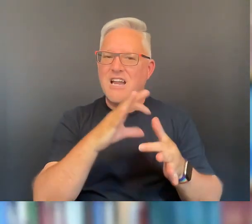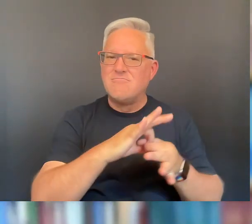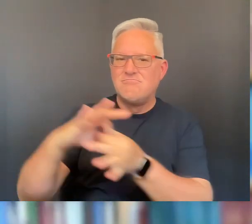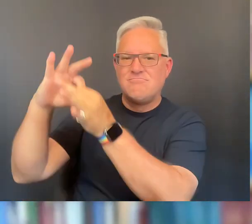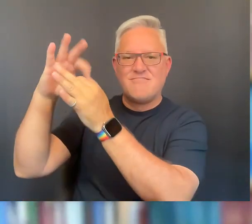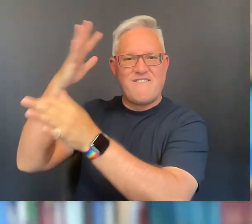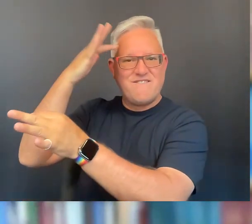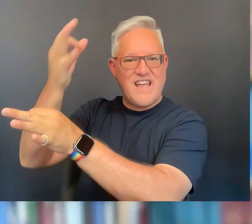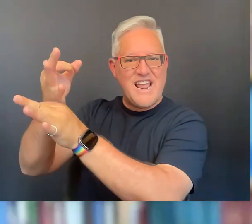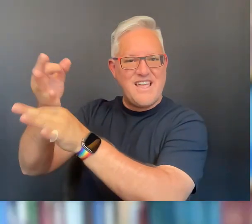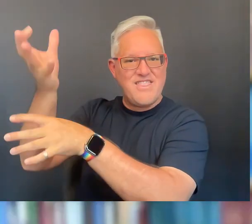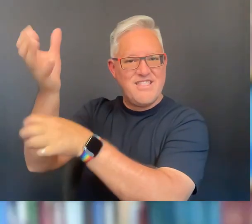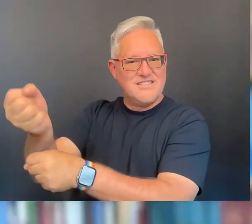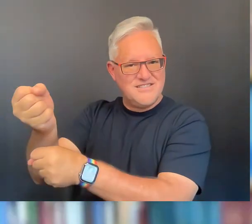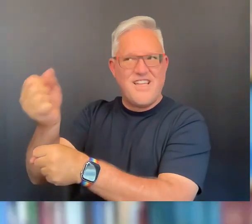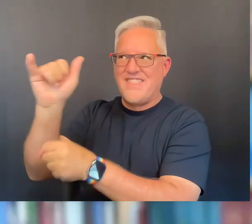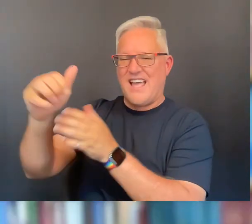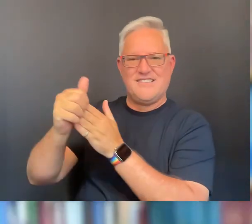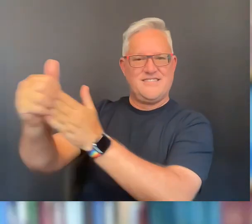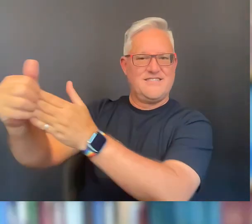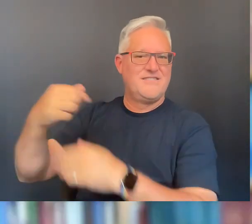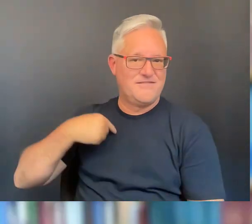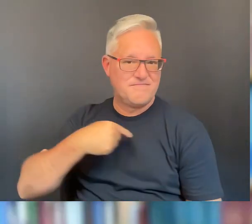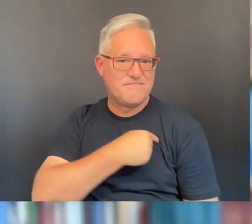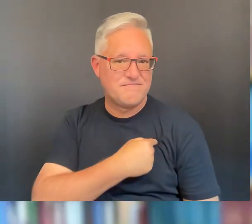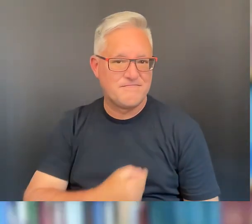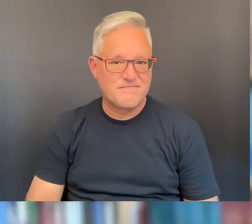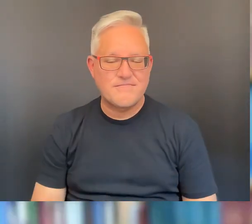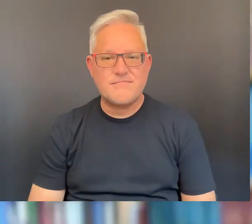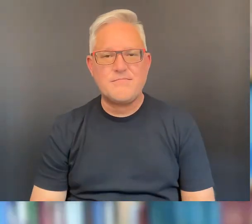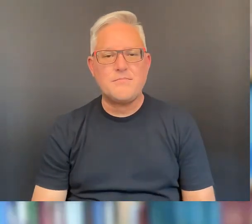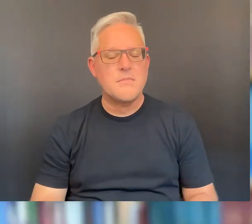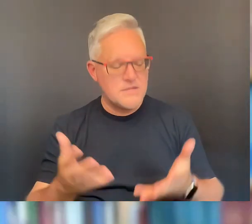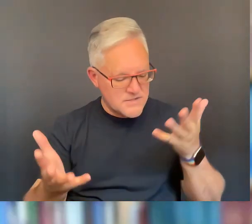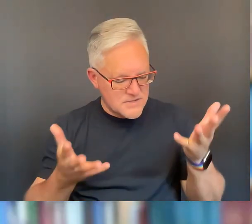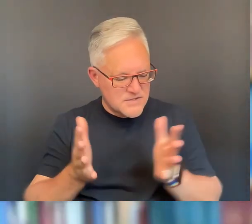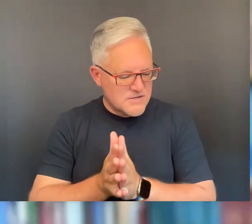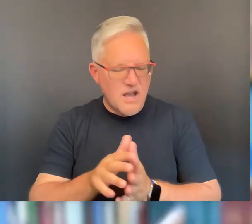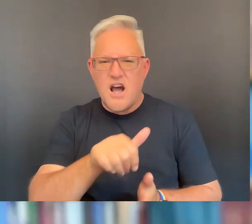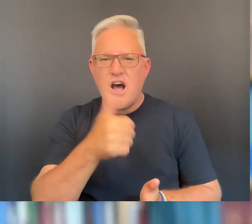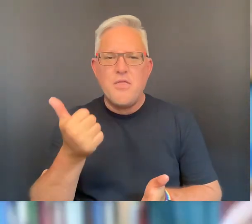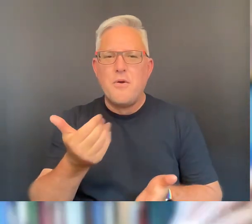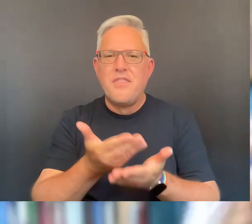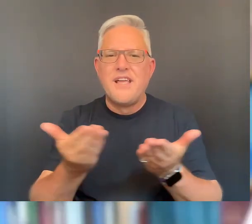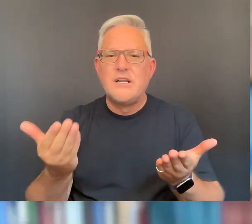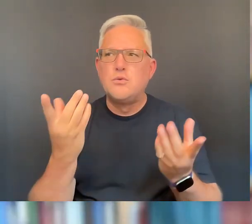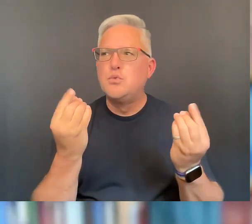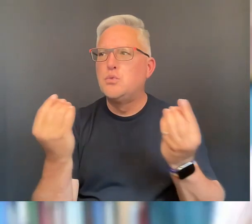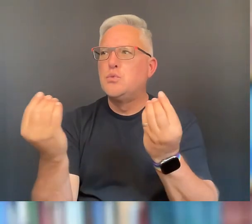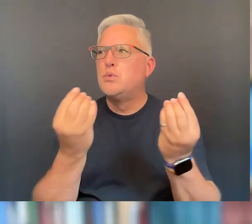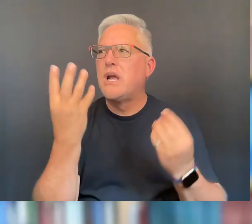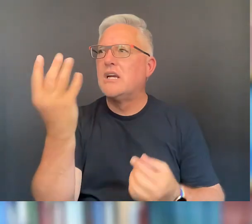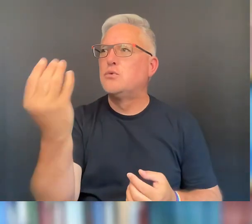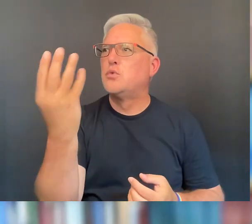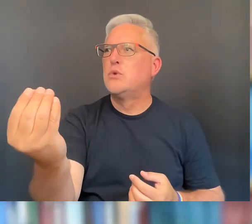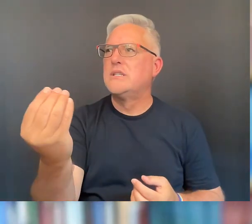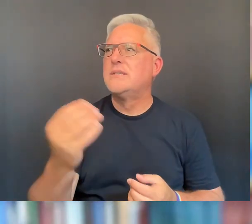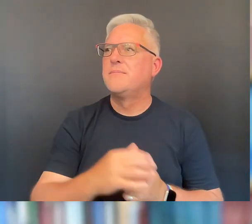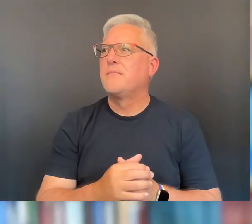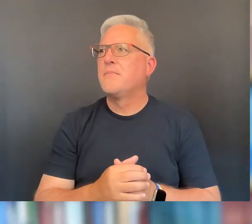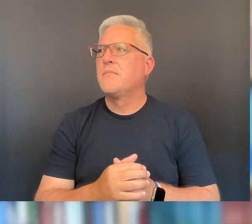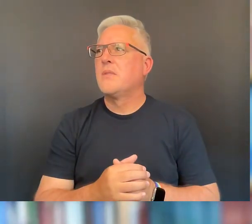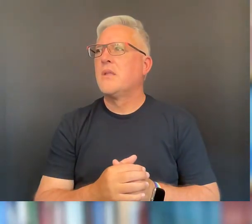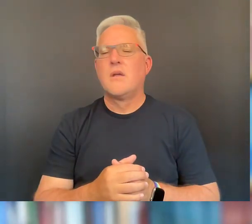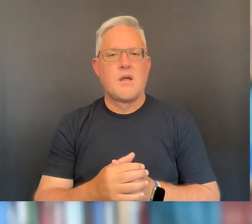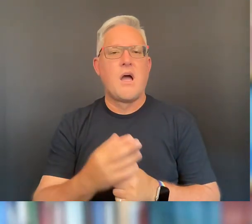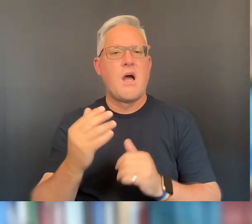it all. That is what is grounding us and leading us. Some other things that we've been doing externally with our congregation is